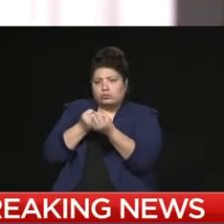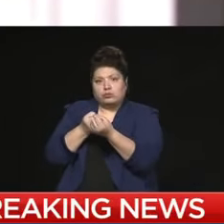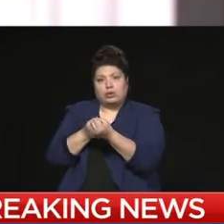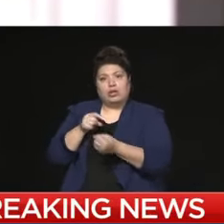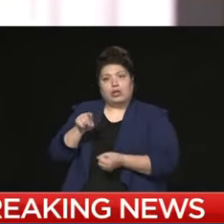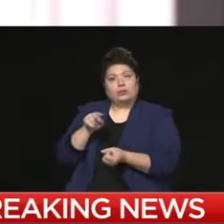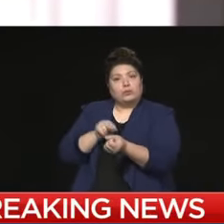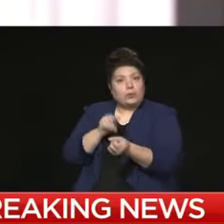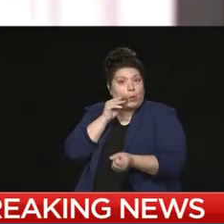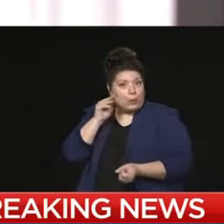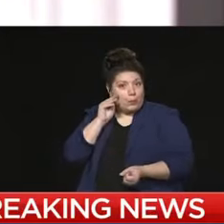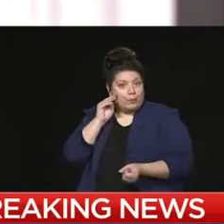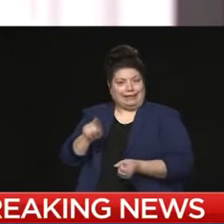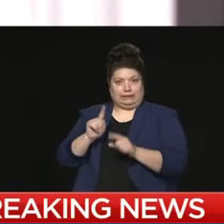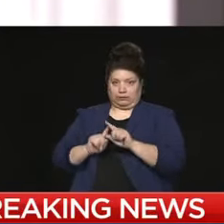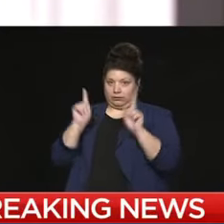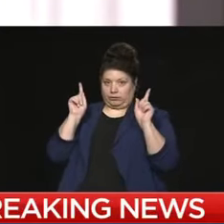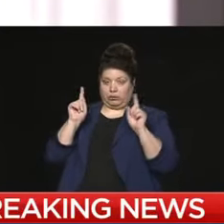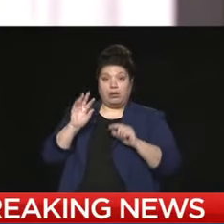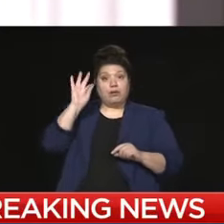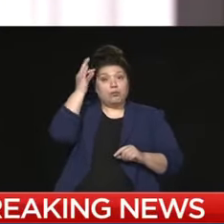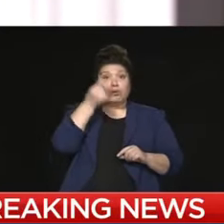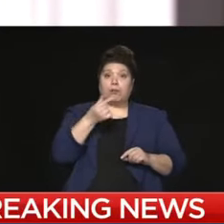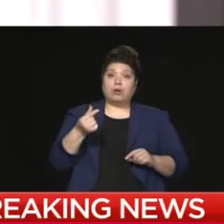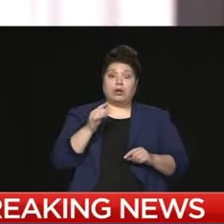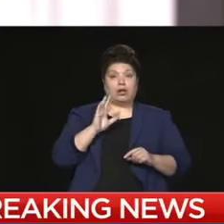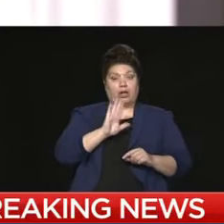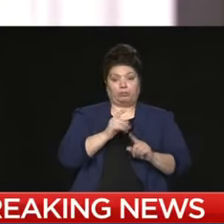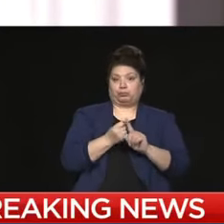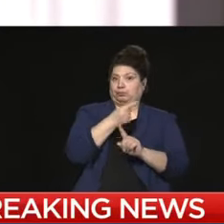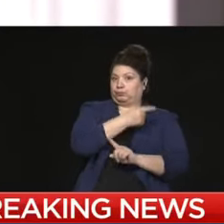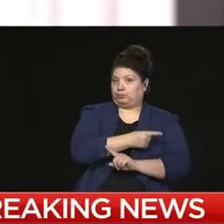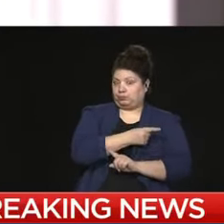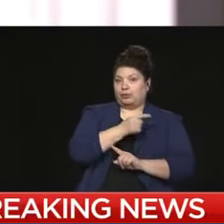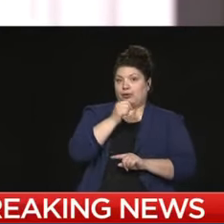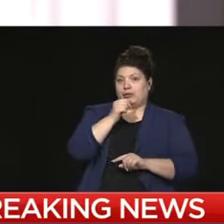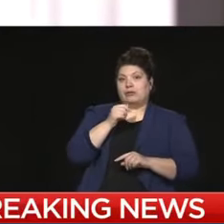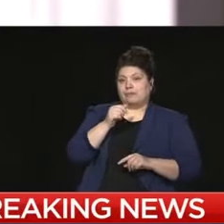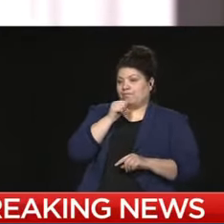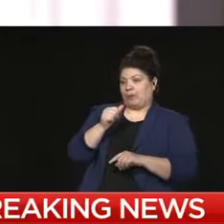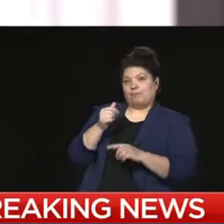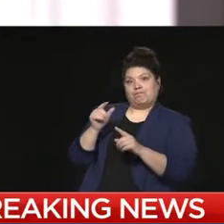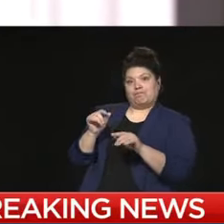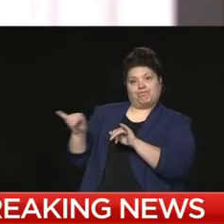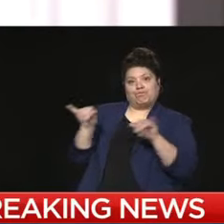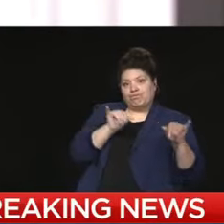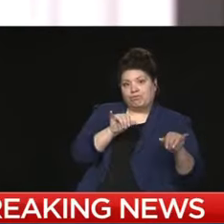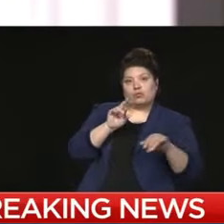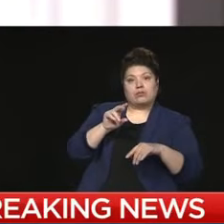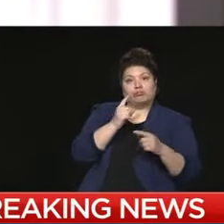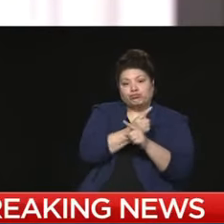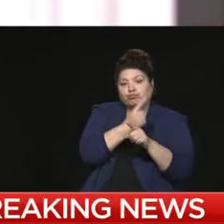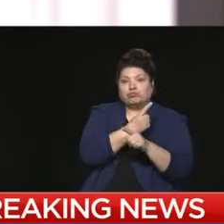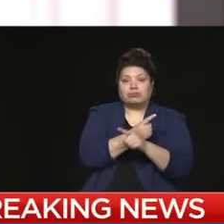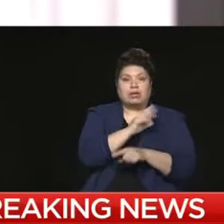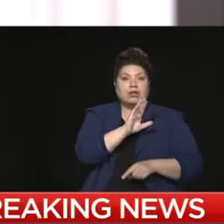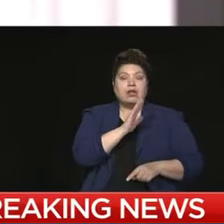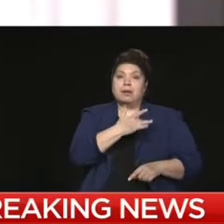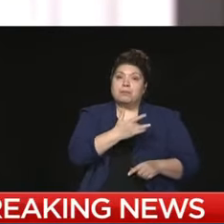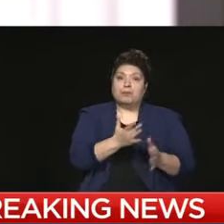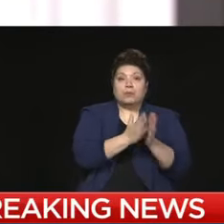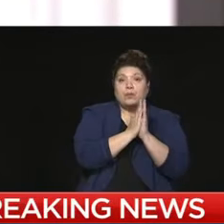the kinds of requests that the federal government usually gets around support for provinces, which is much more often around things